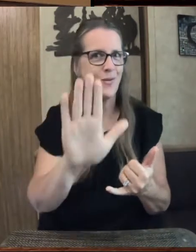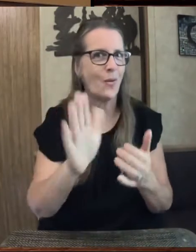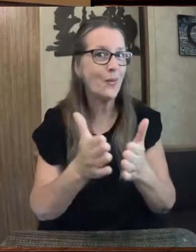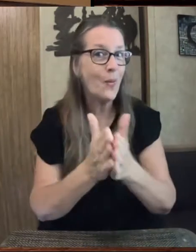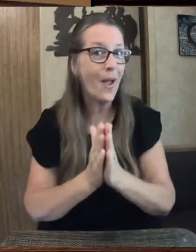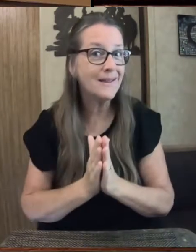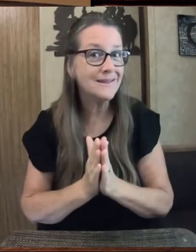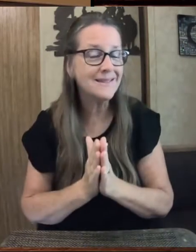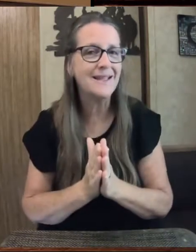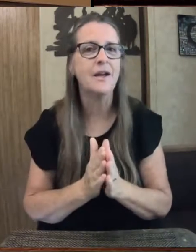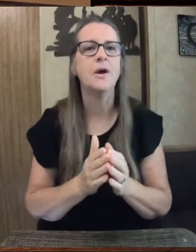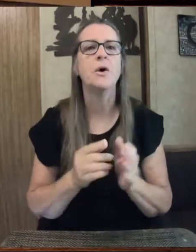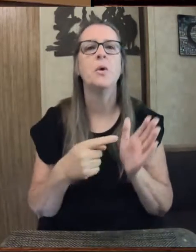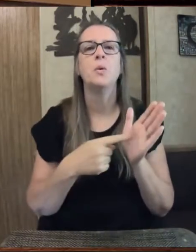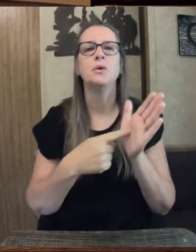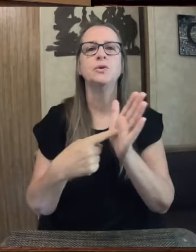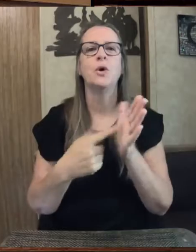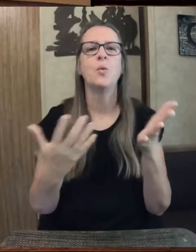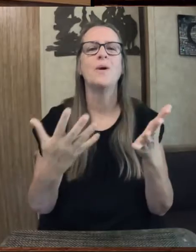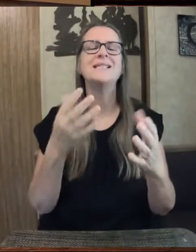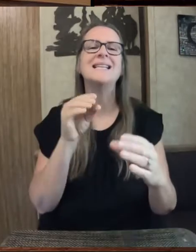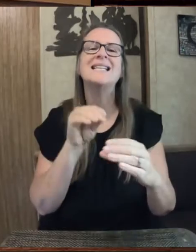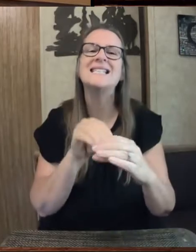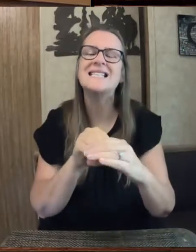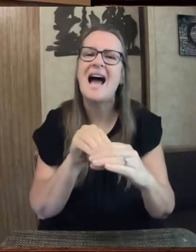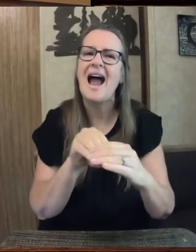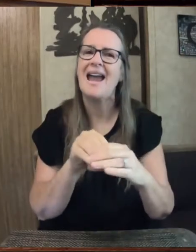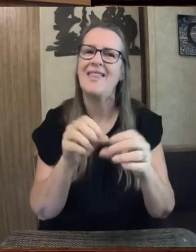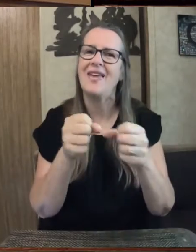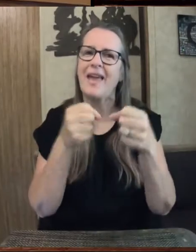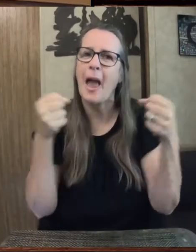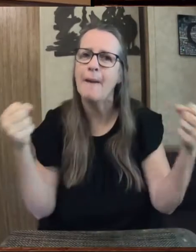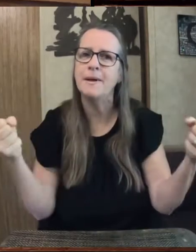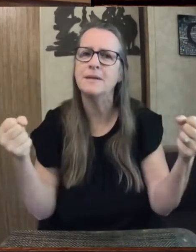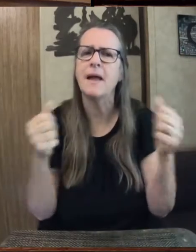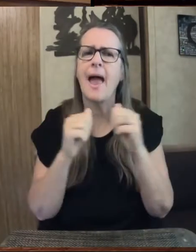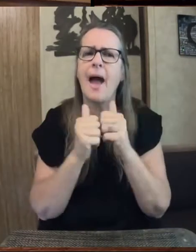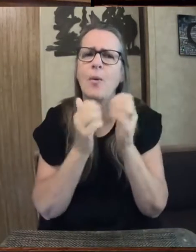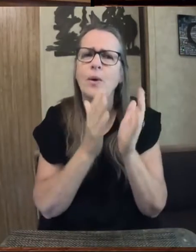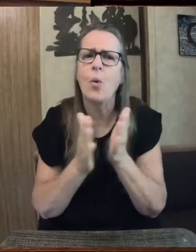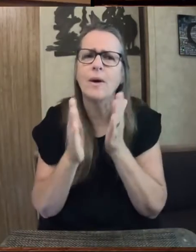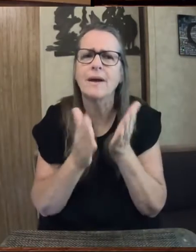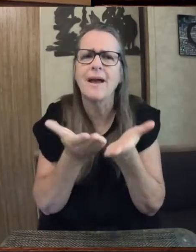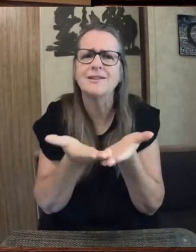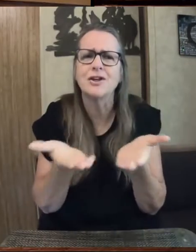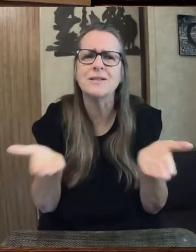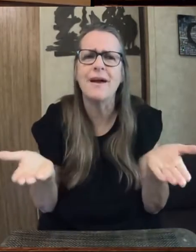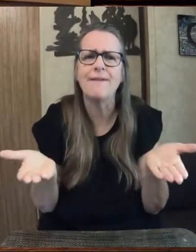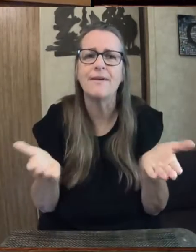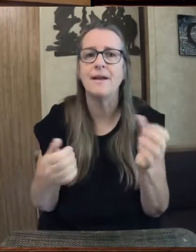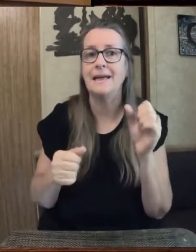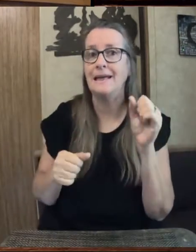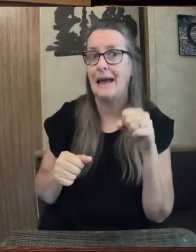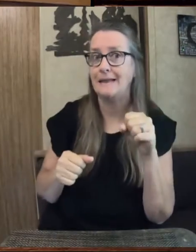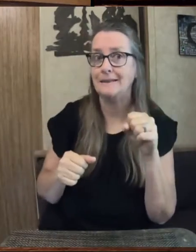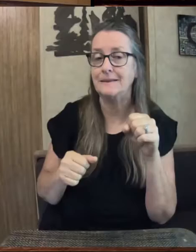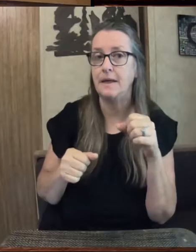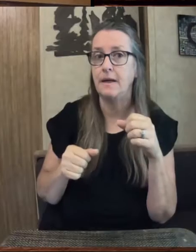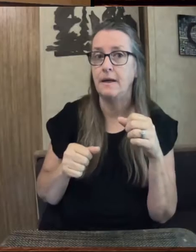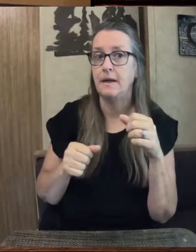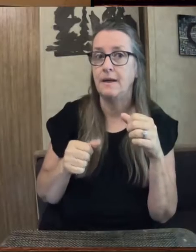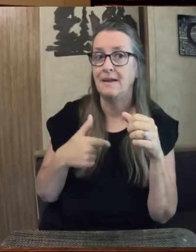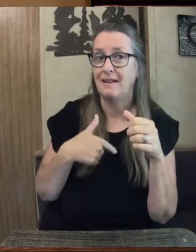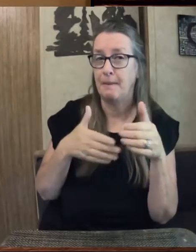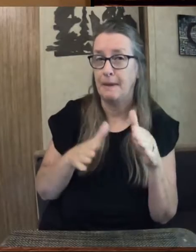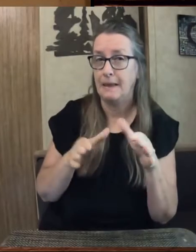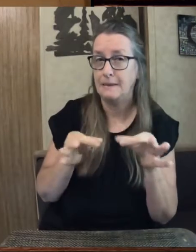your request, we're going to show you what's inside the cabinets and how we organize our stuff. Yes.